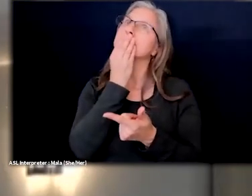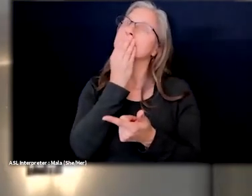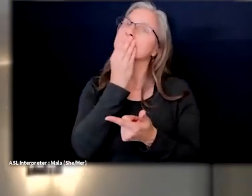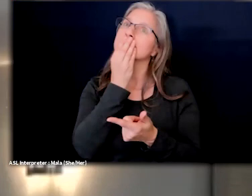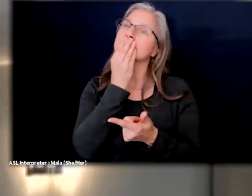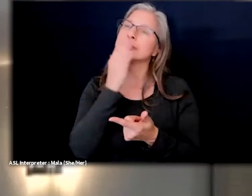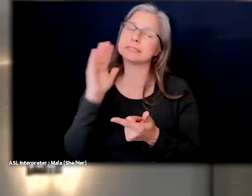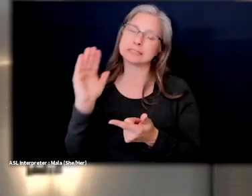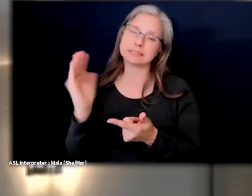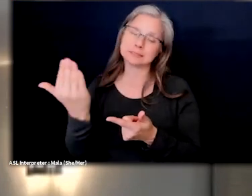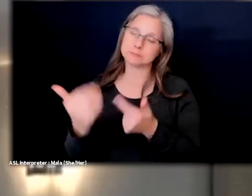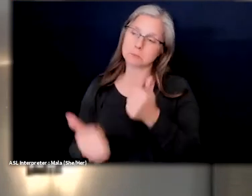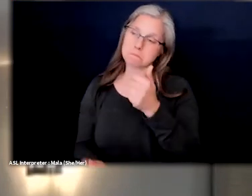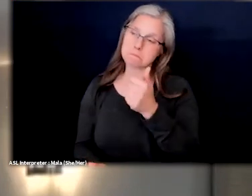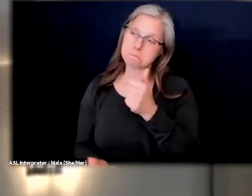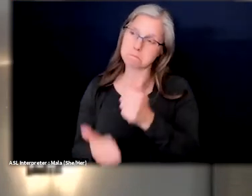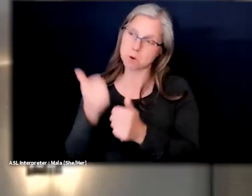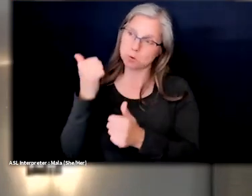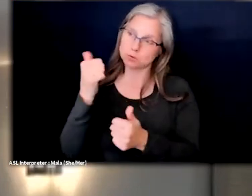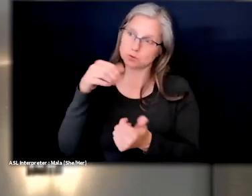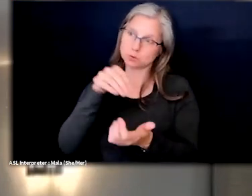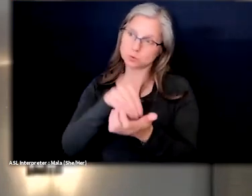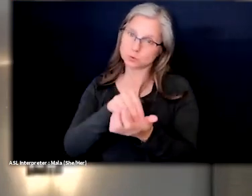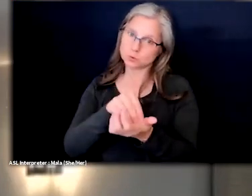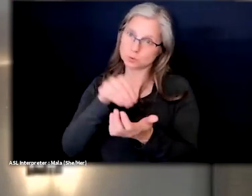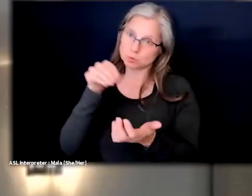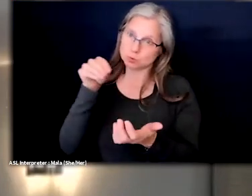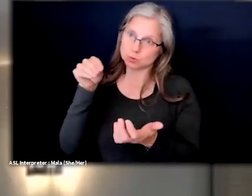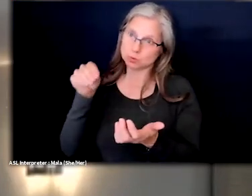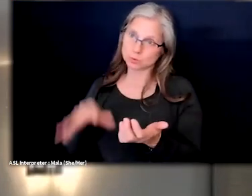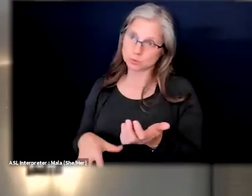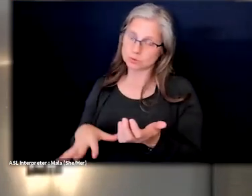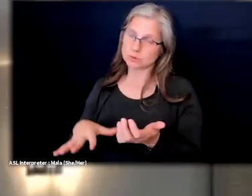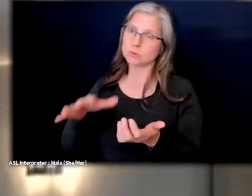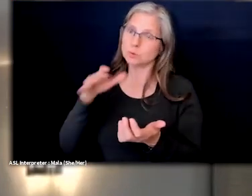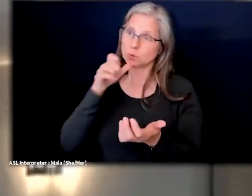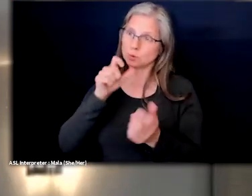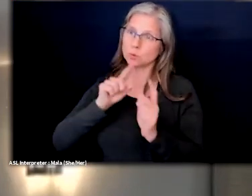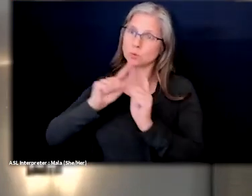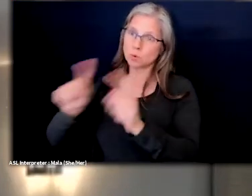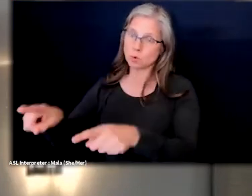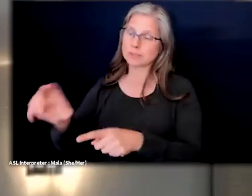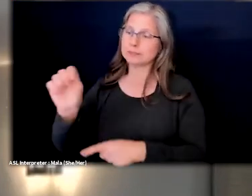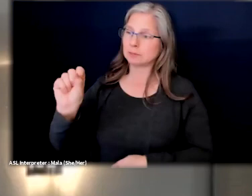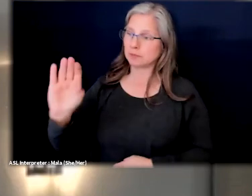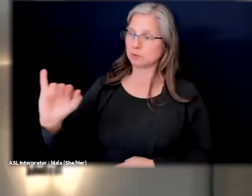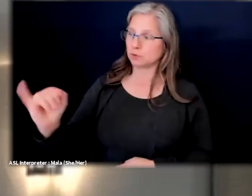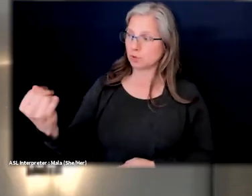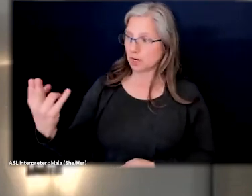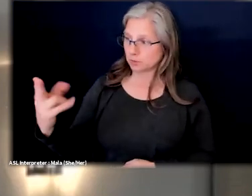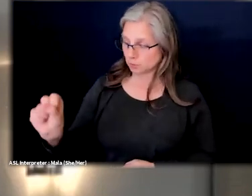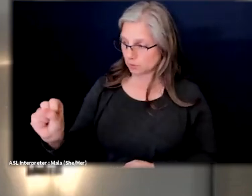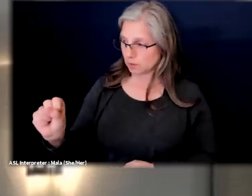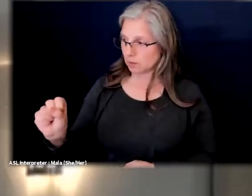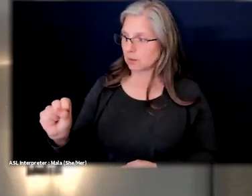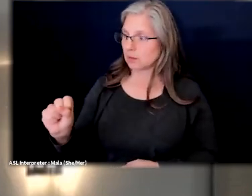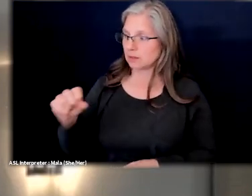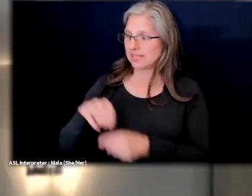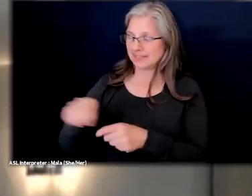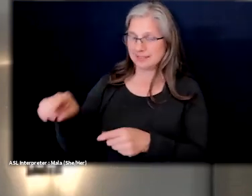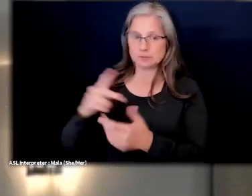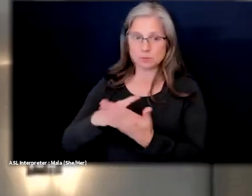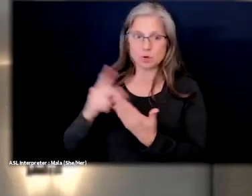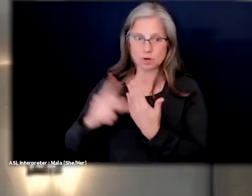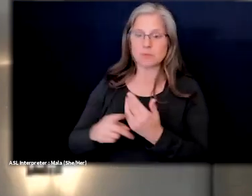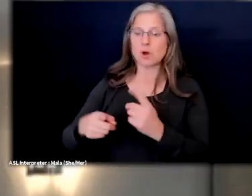it seems that most of the students that are going to Santa Barbara Junior High into this program are